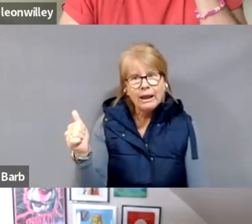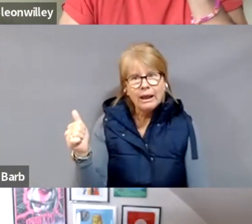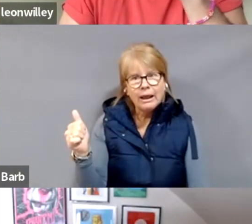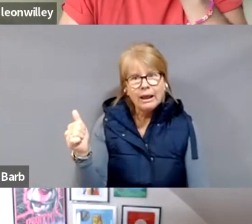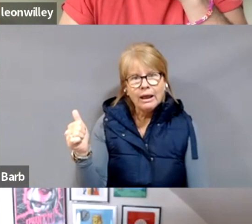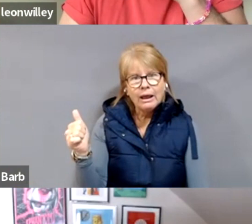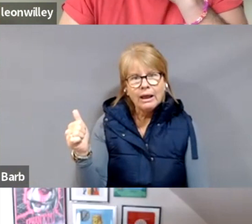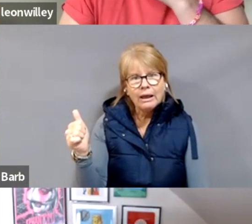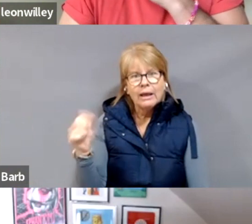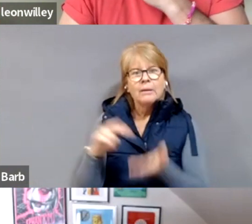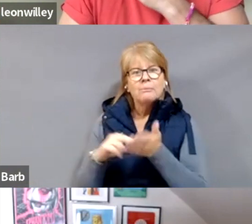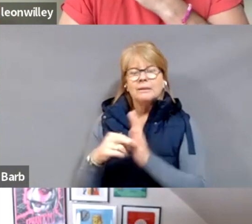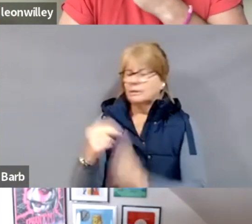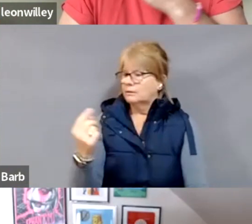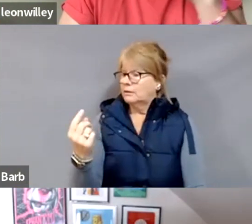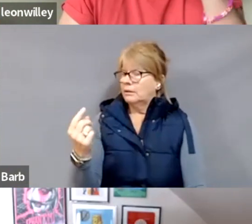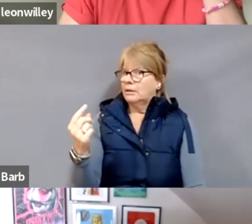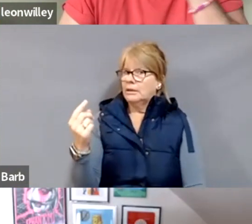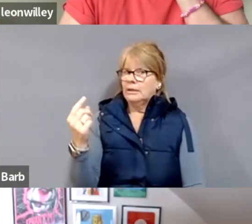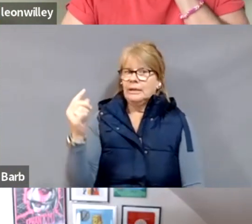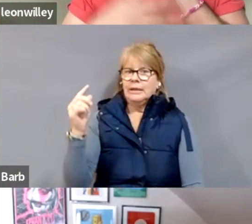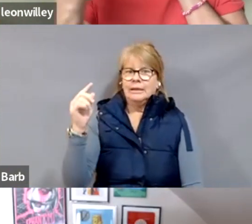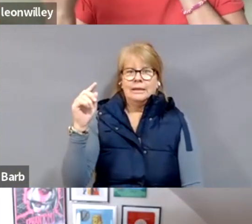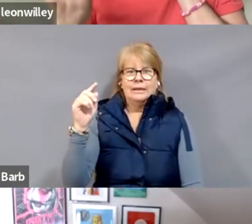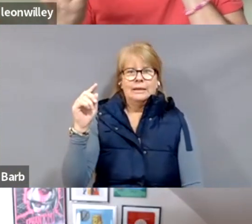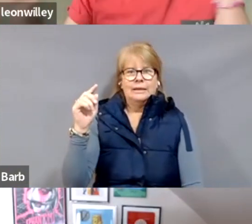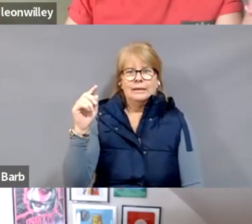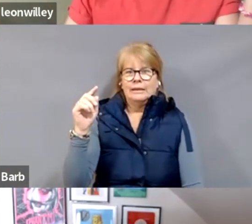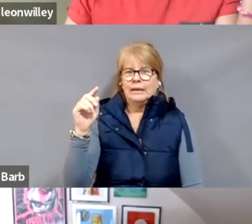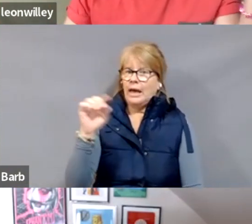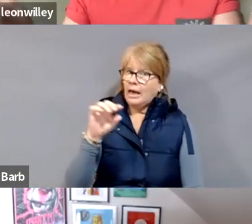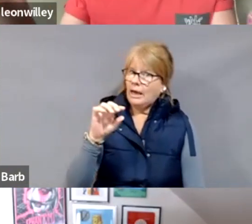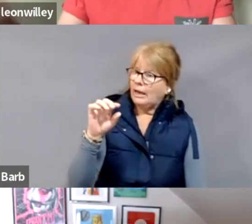going to show up. And there's always going to be someone that has another reason why they